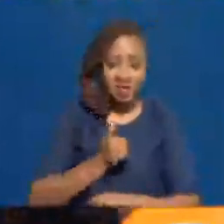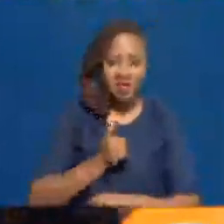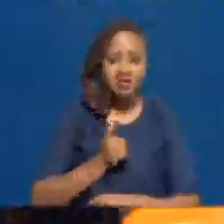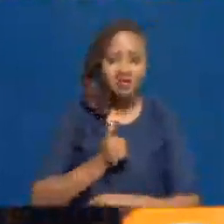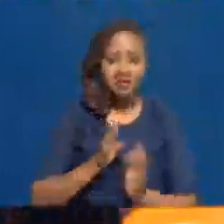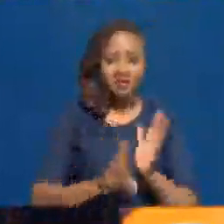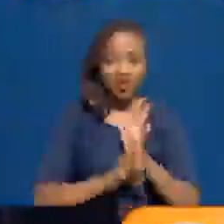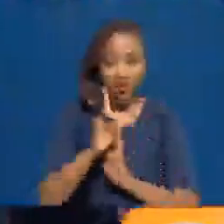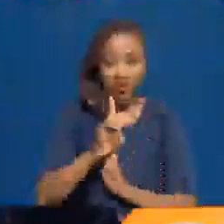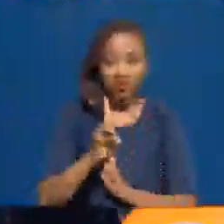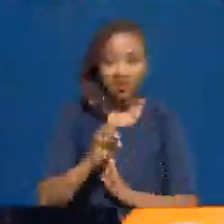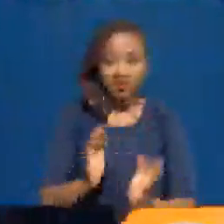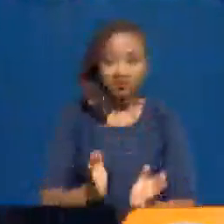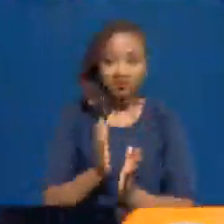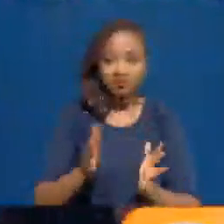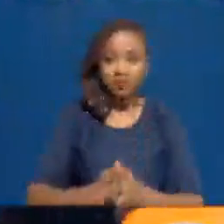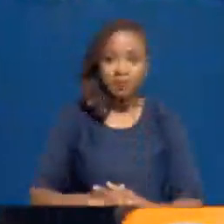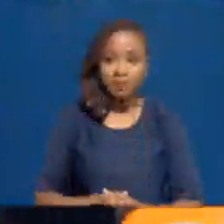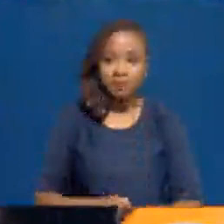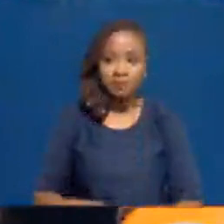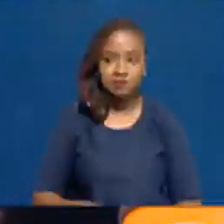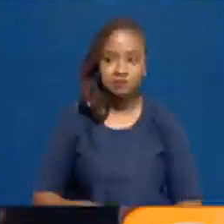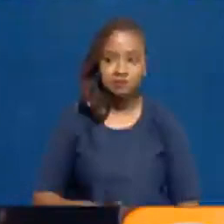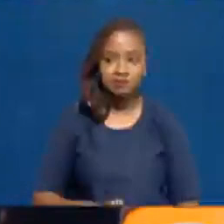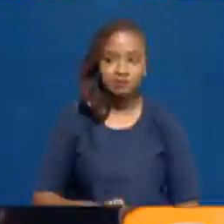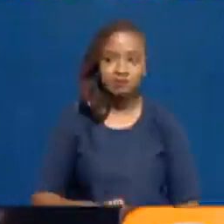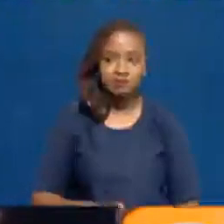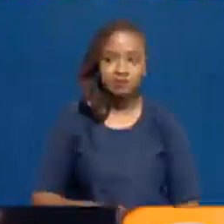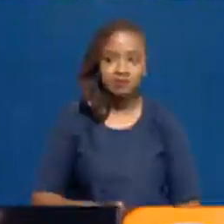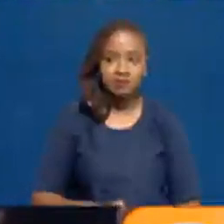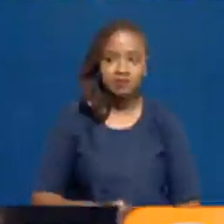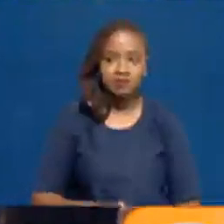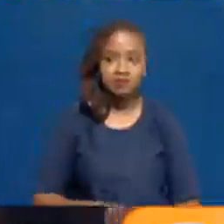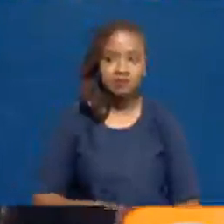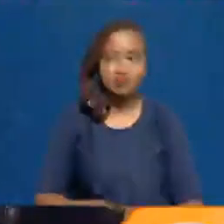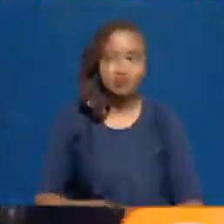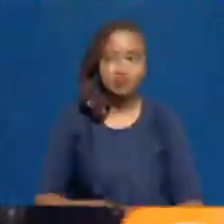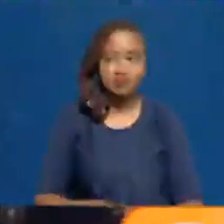campaign in Kenya. Lady Mwoki, Citizen TV. It is now officially launched.